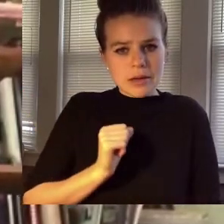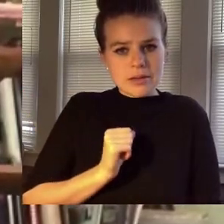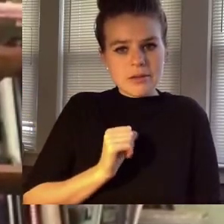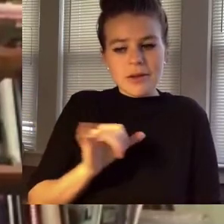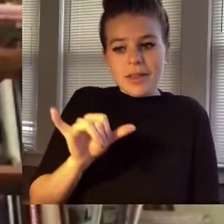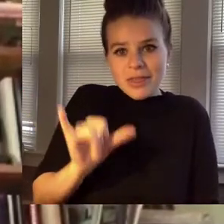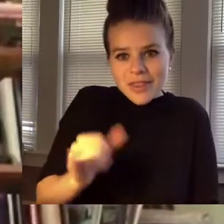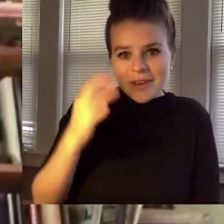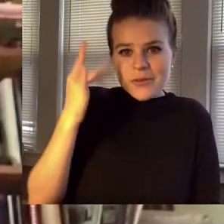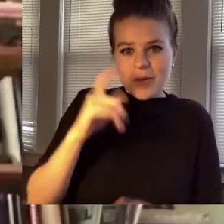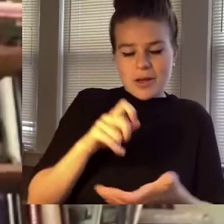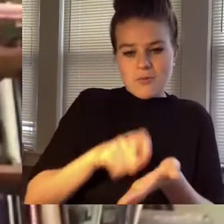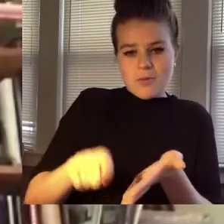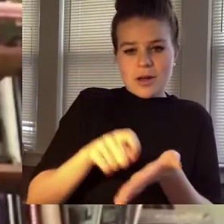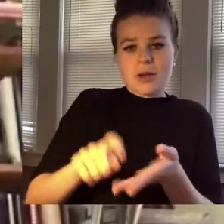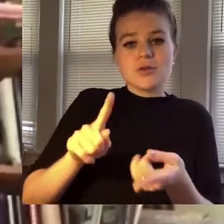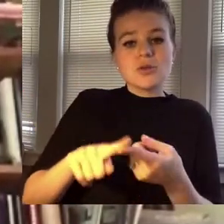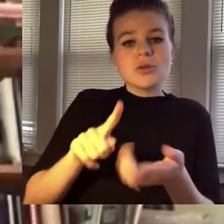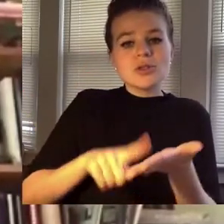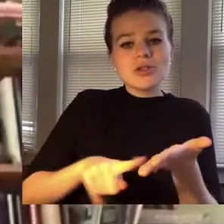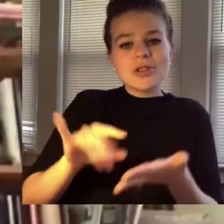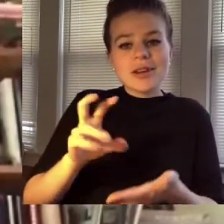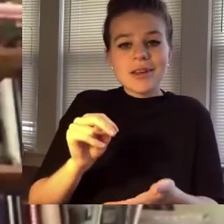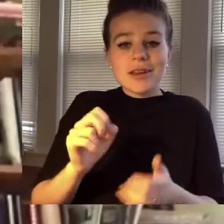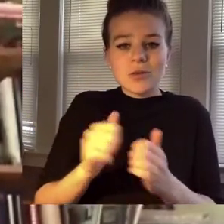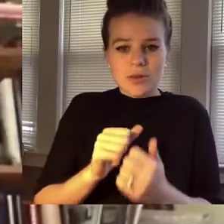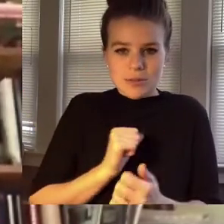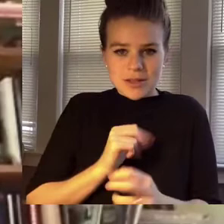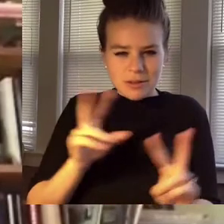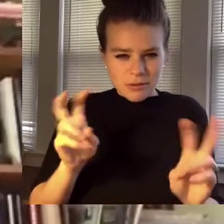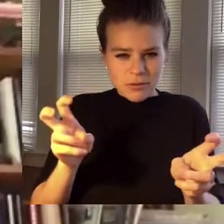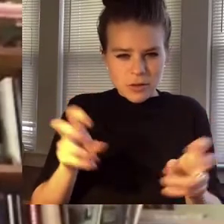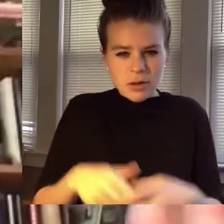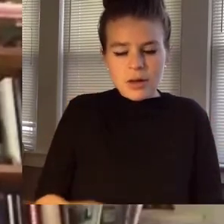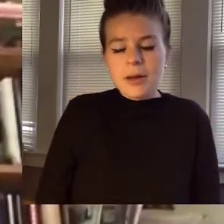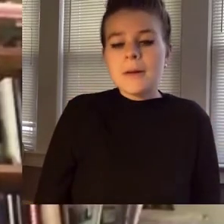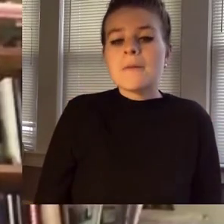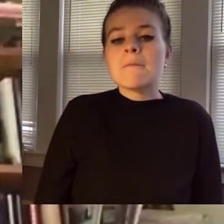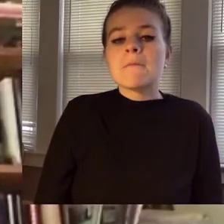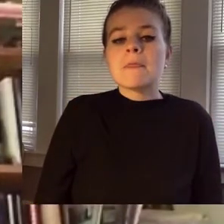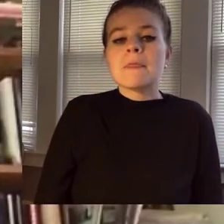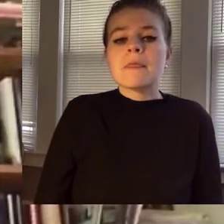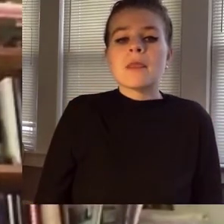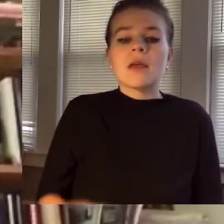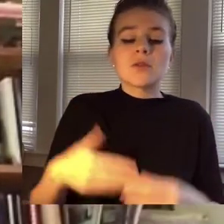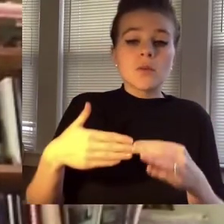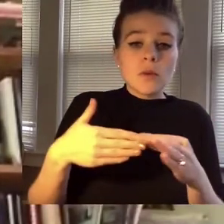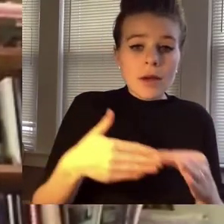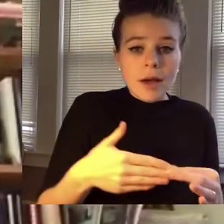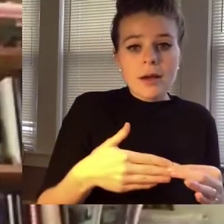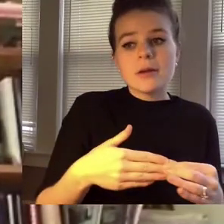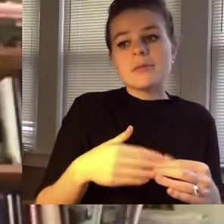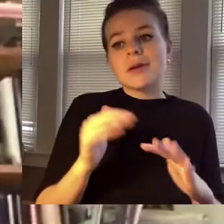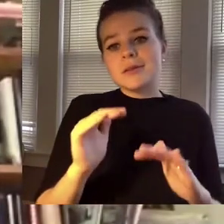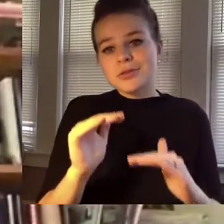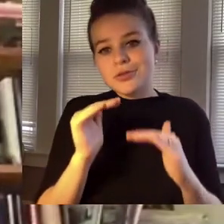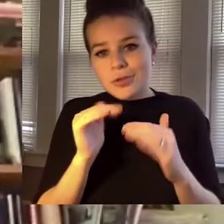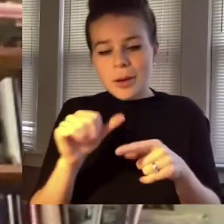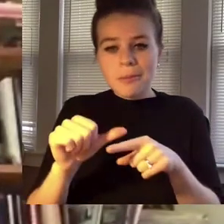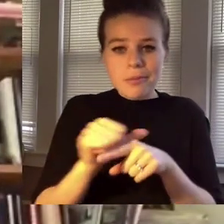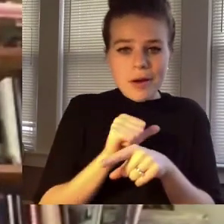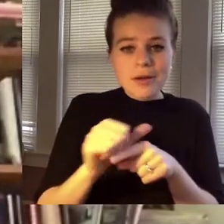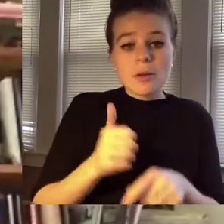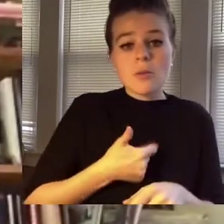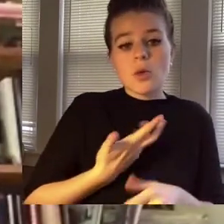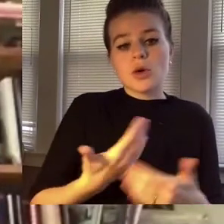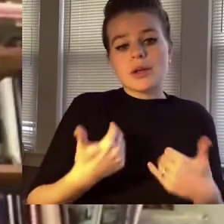write, checking on myself. So the poem emerged, guided by the constraints, principles, practices of the form of poetry. Poetry has certain forms